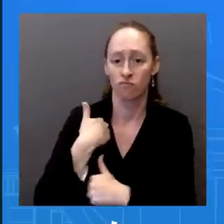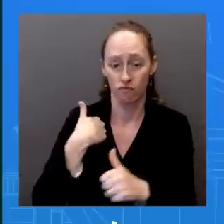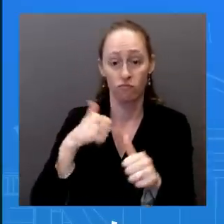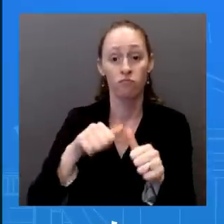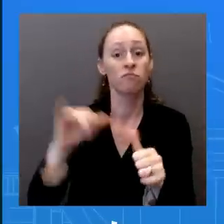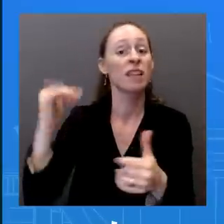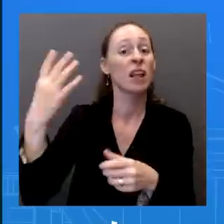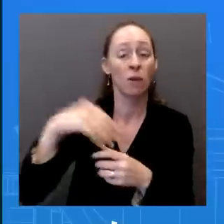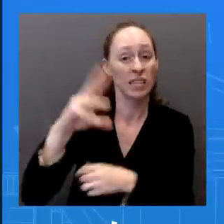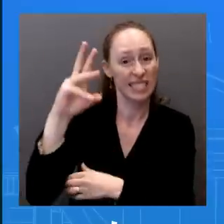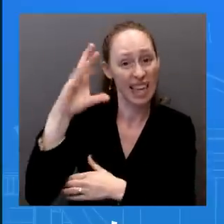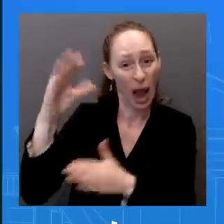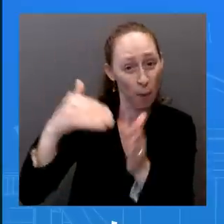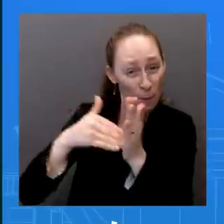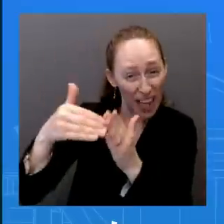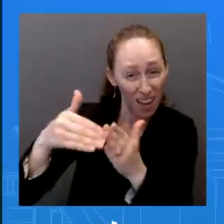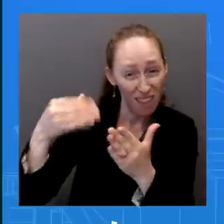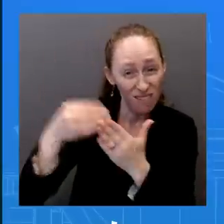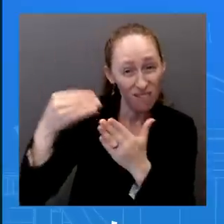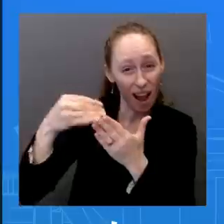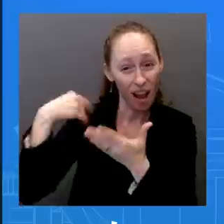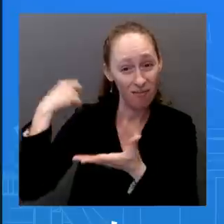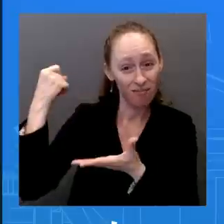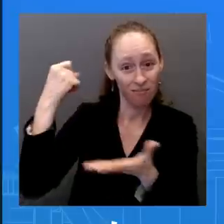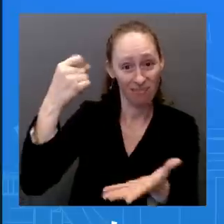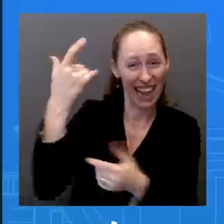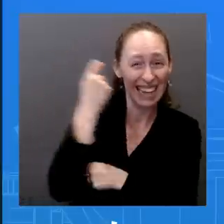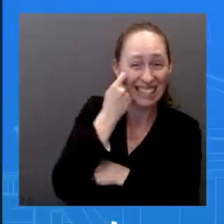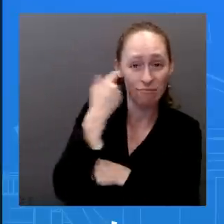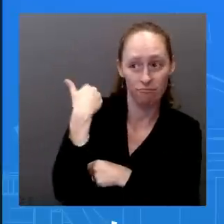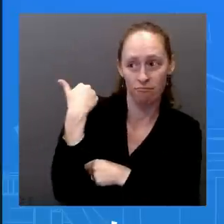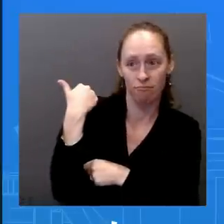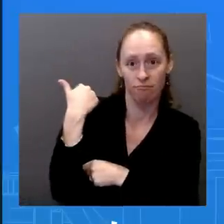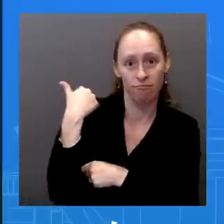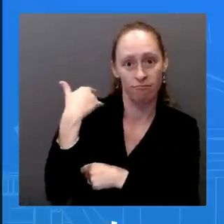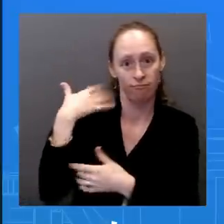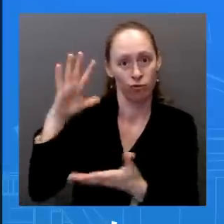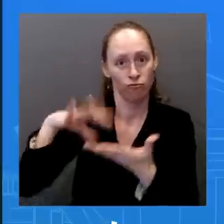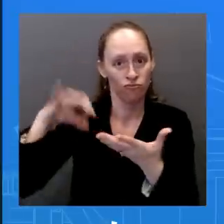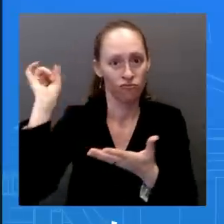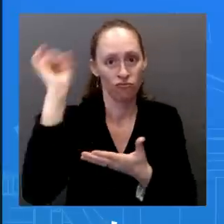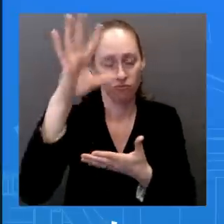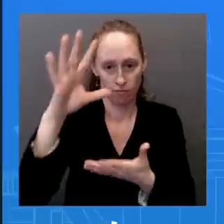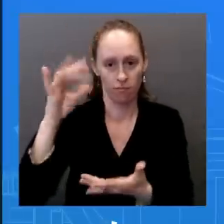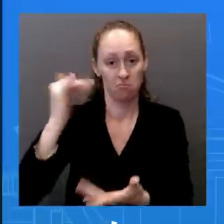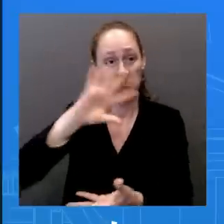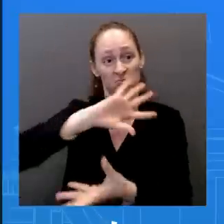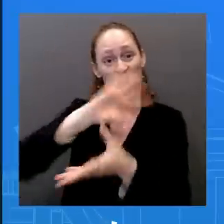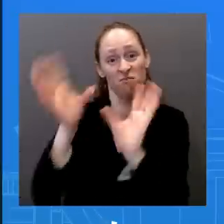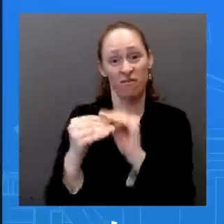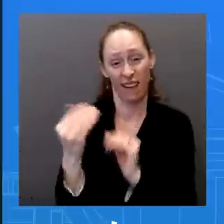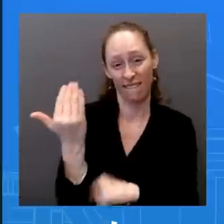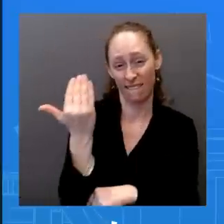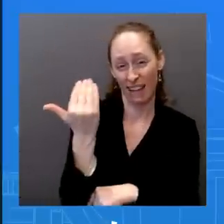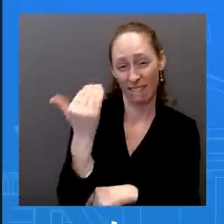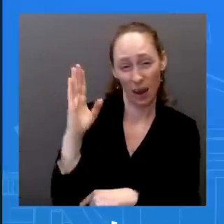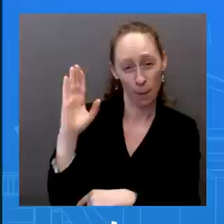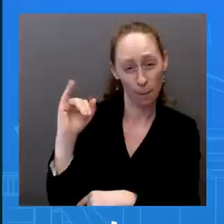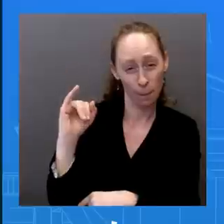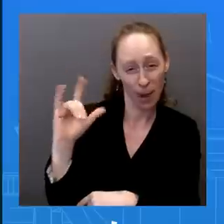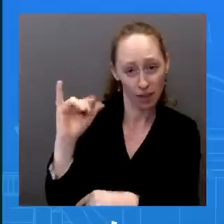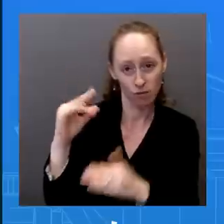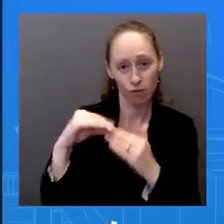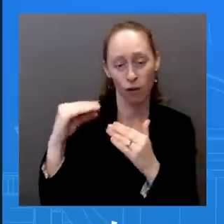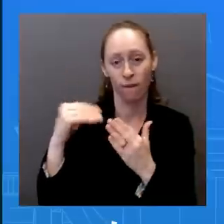week, up to a total of more than $15 billion at this point. That being said, nobody is resting on the laurels